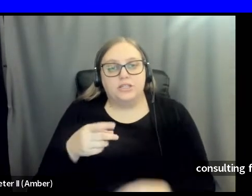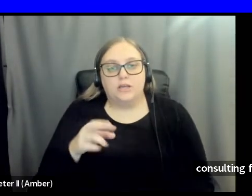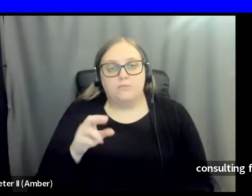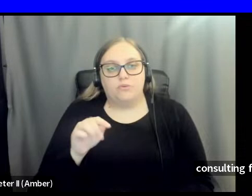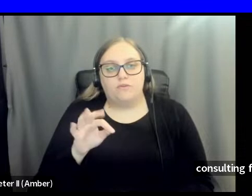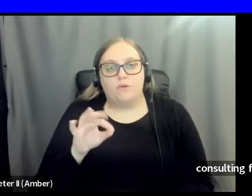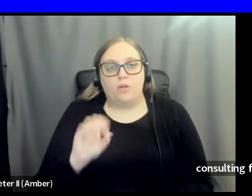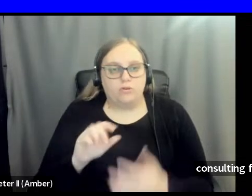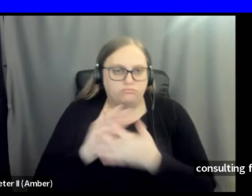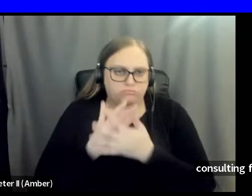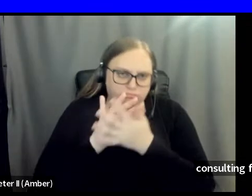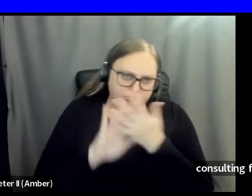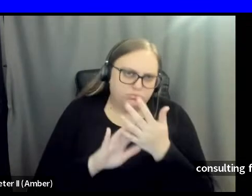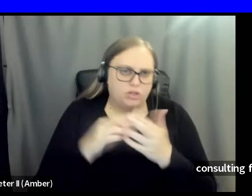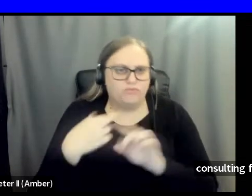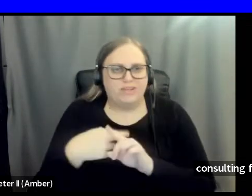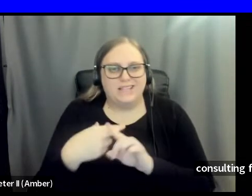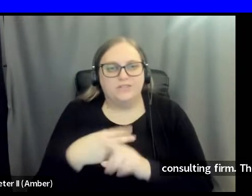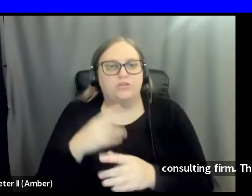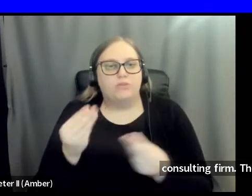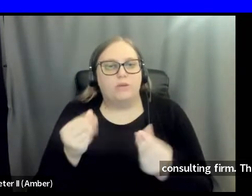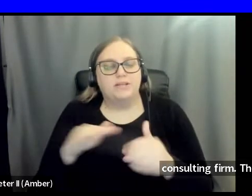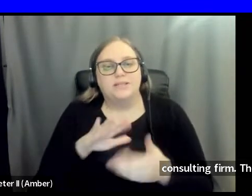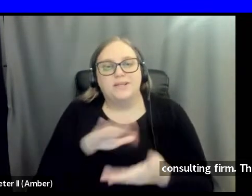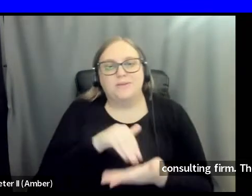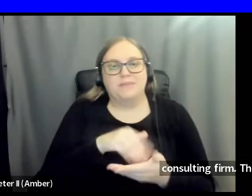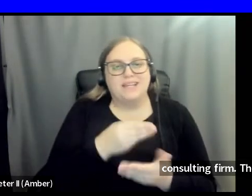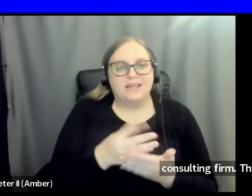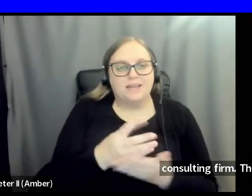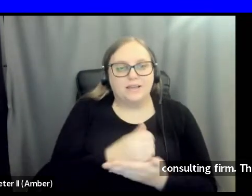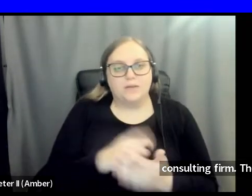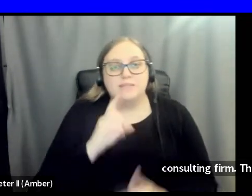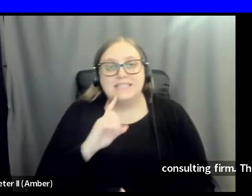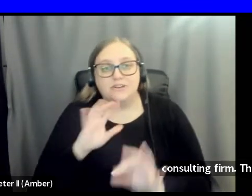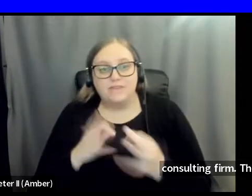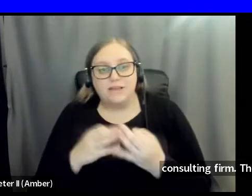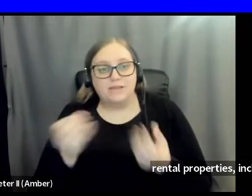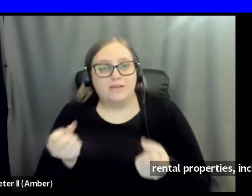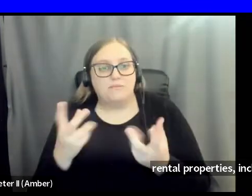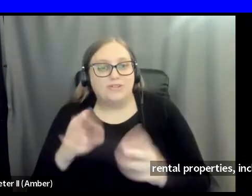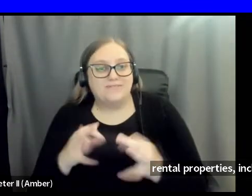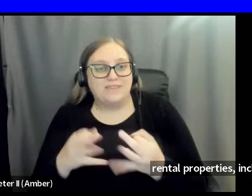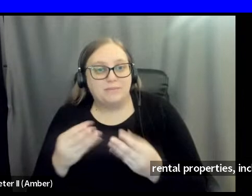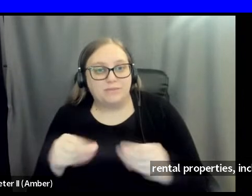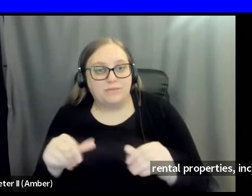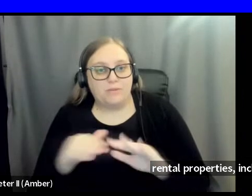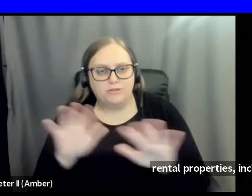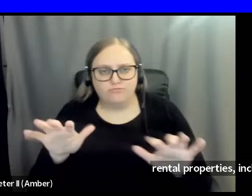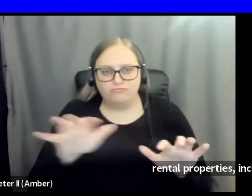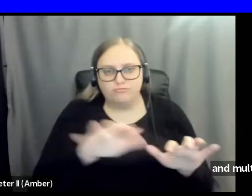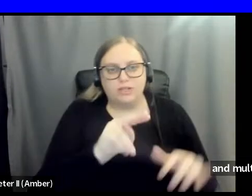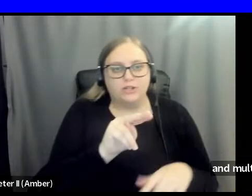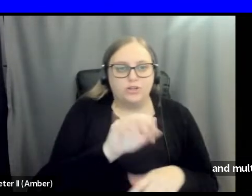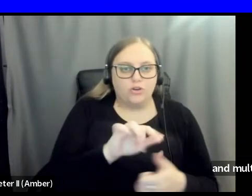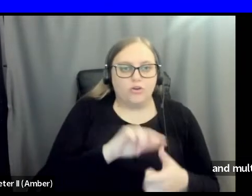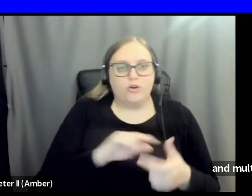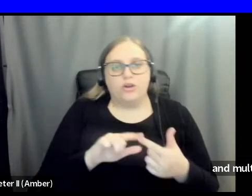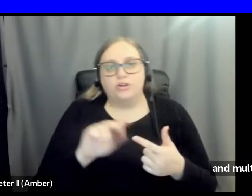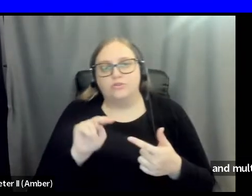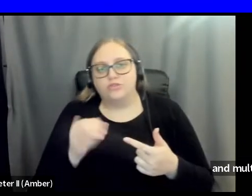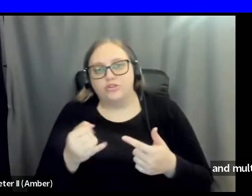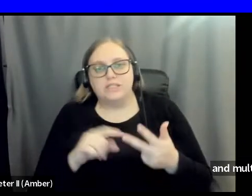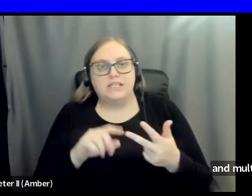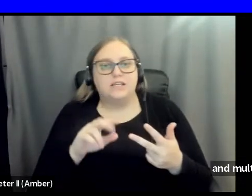rental properties, including mid-income, single-family and multifamily properties throughout the district, New York, New Jersey, and North